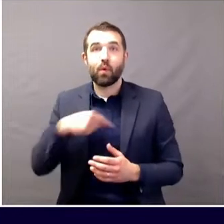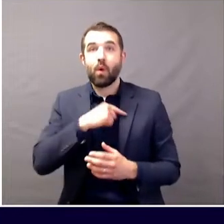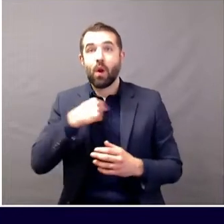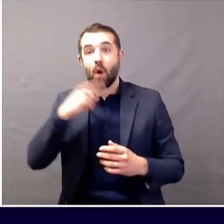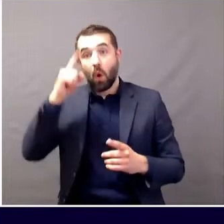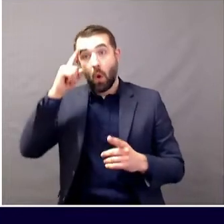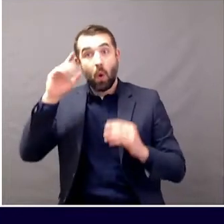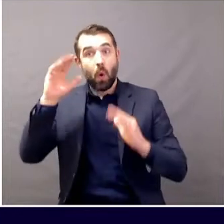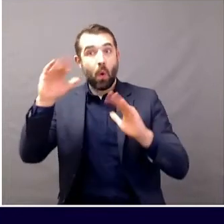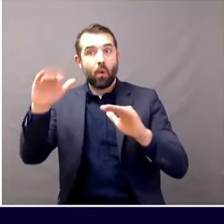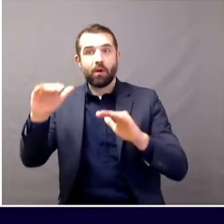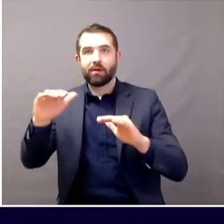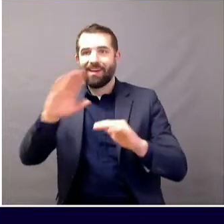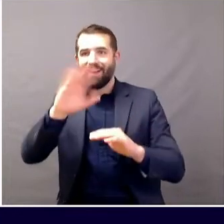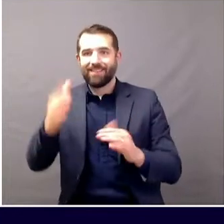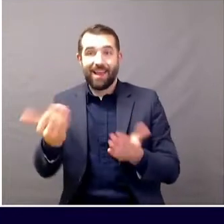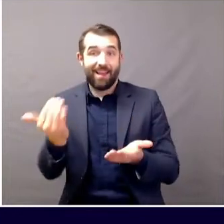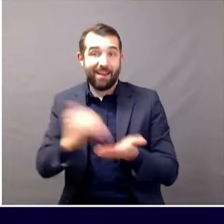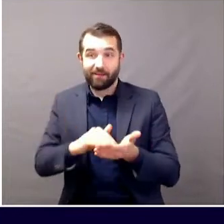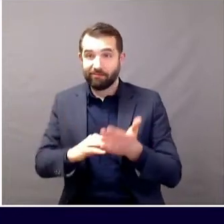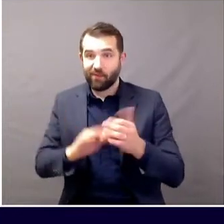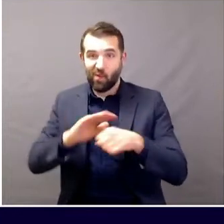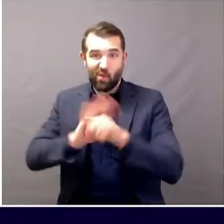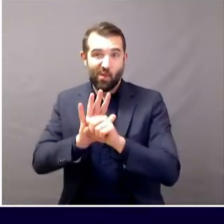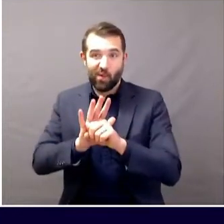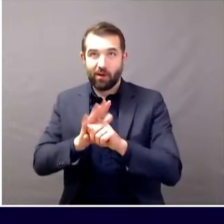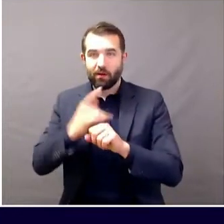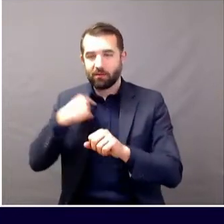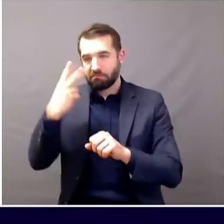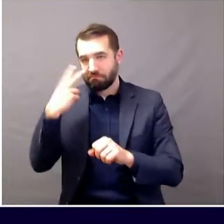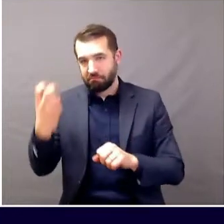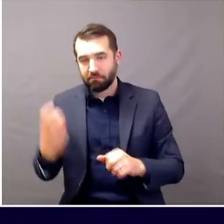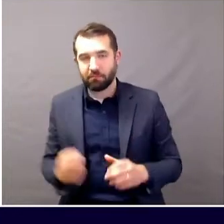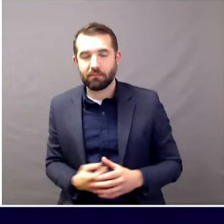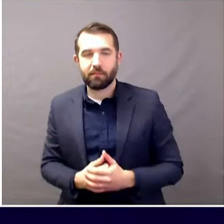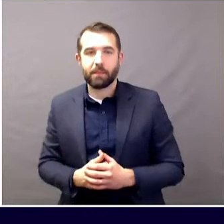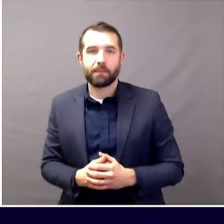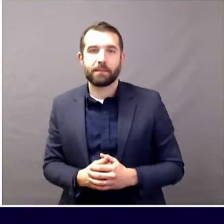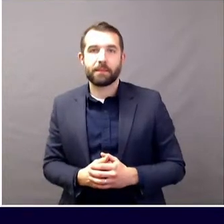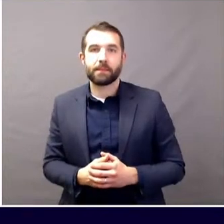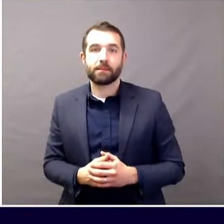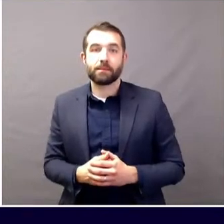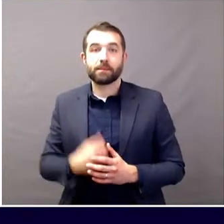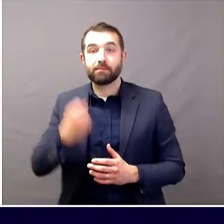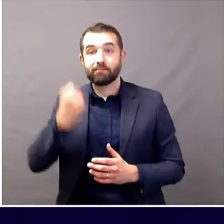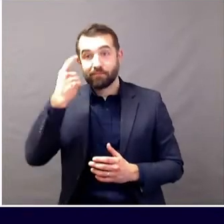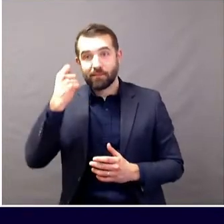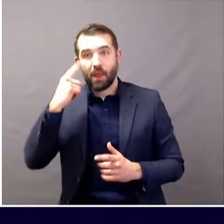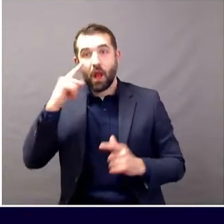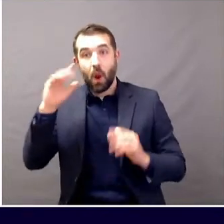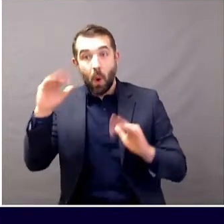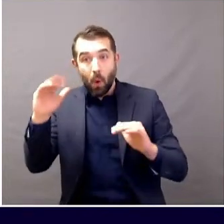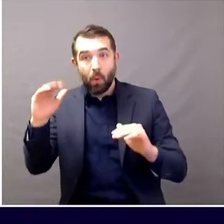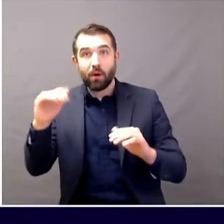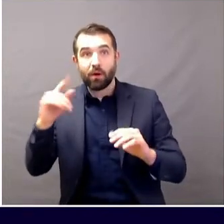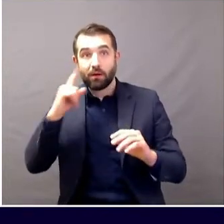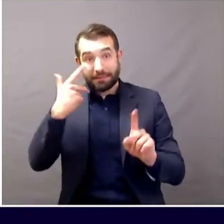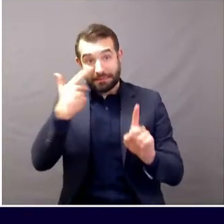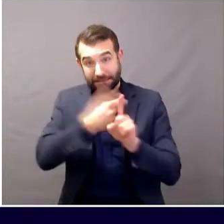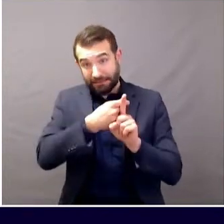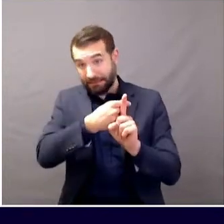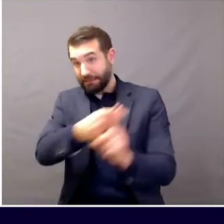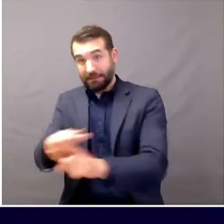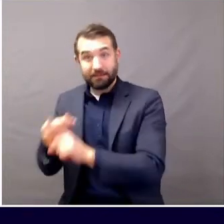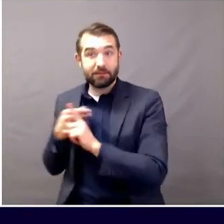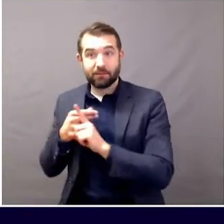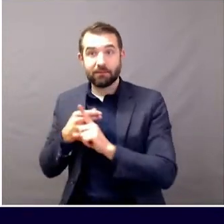What is more likely to happen, and what I'm hoping for, is that massive vaccination allows us to get back to the things that